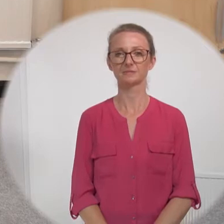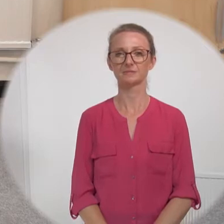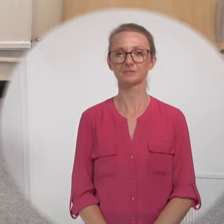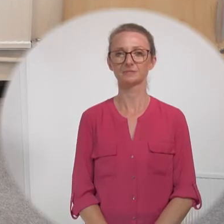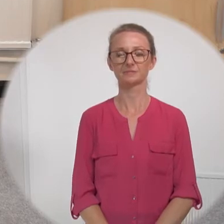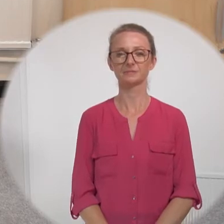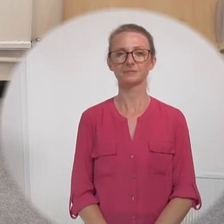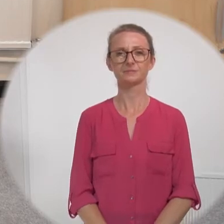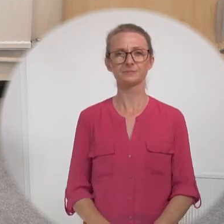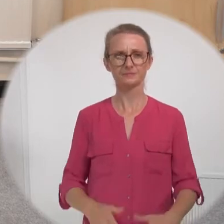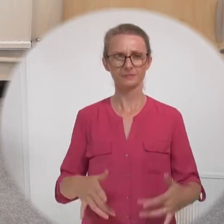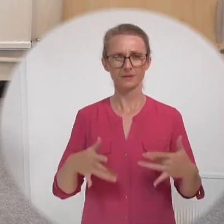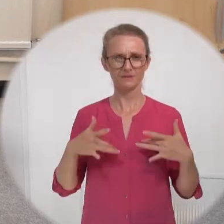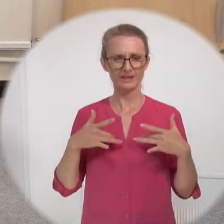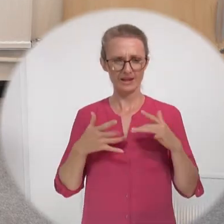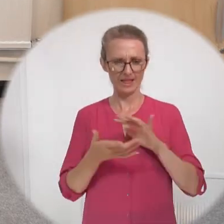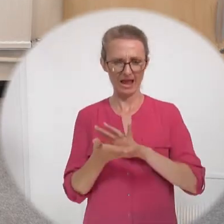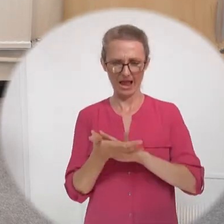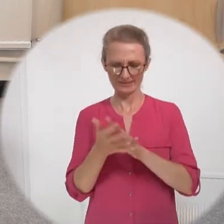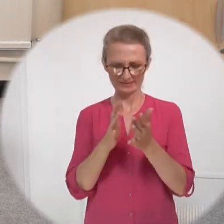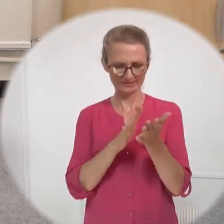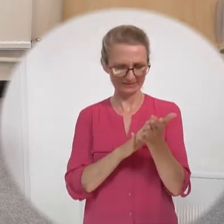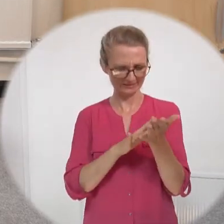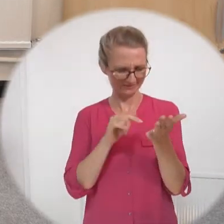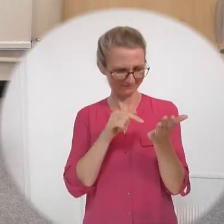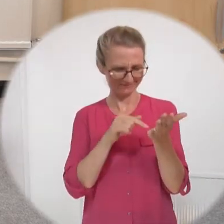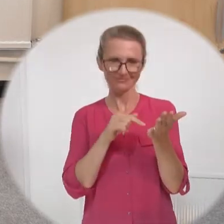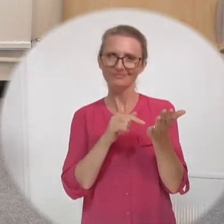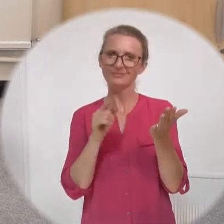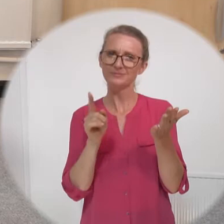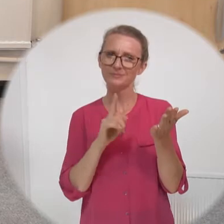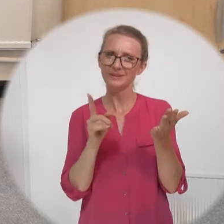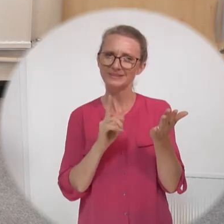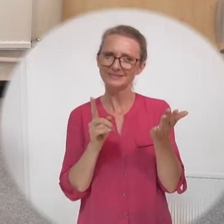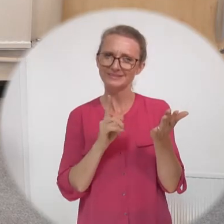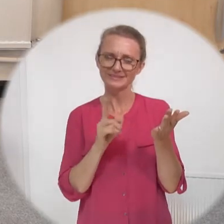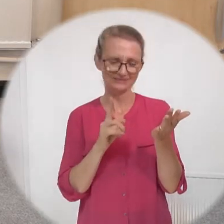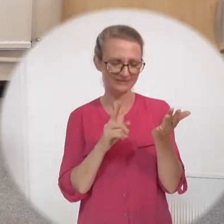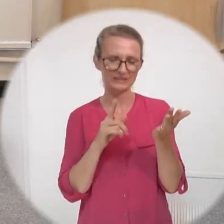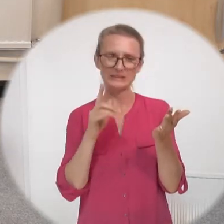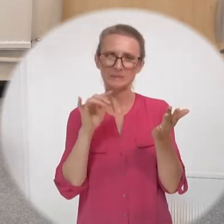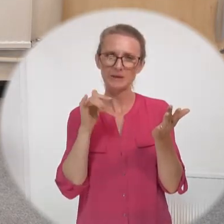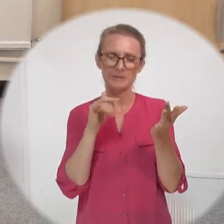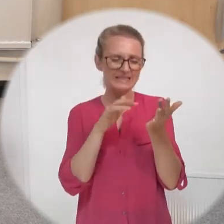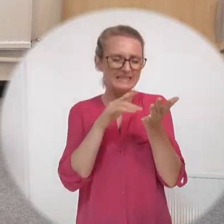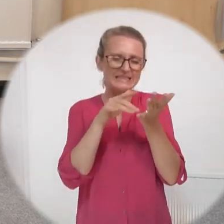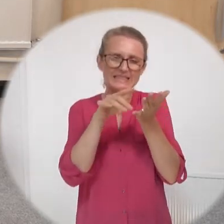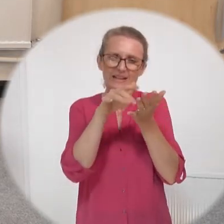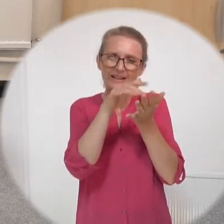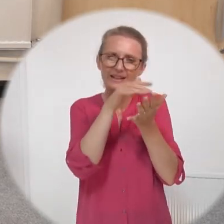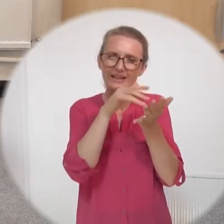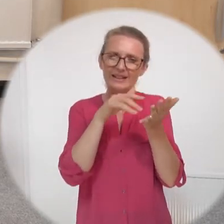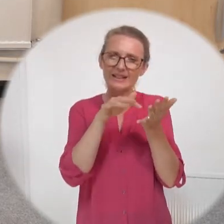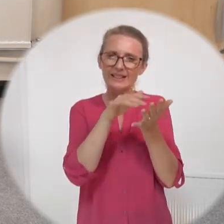Notice what you feel in your hands now. So you might feel a bit of tingling. That's